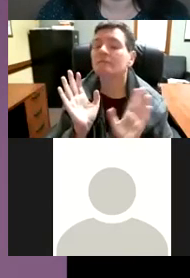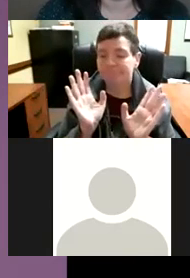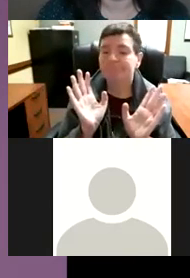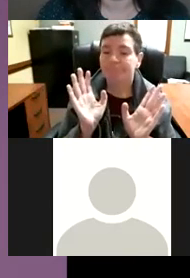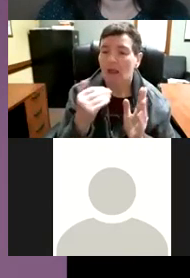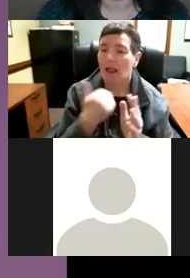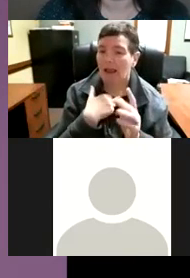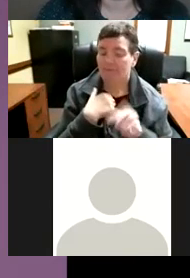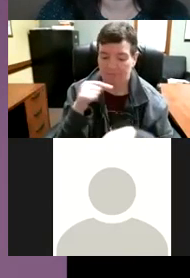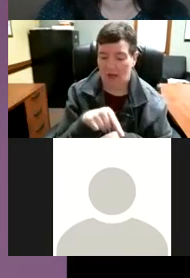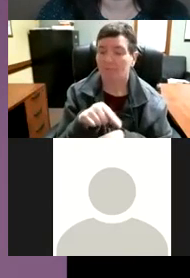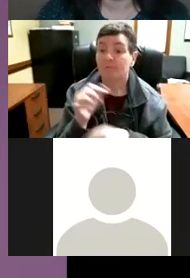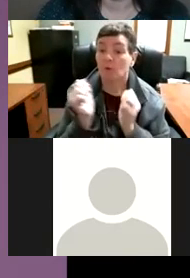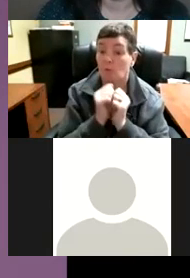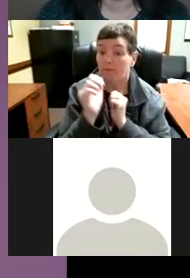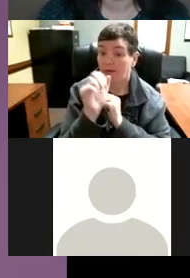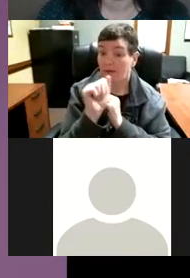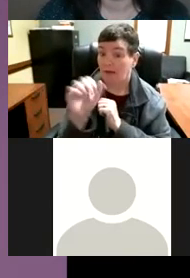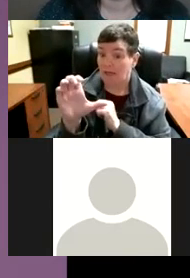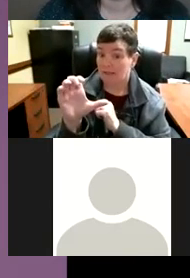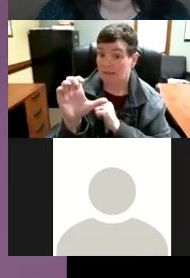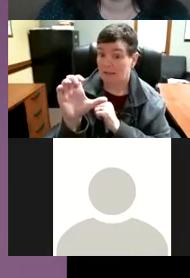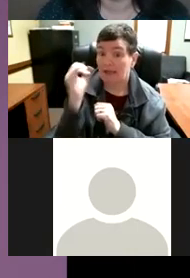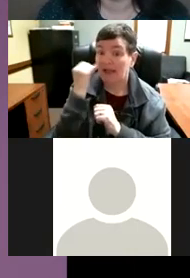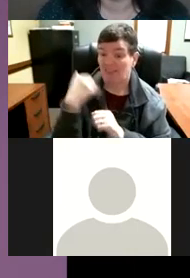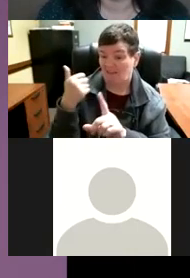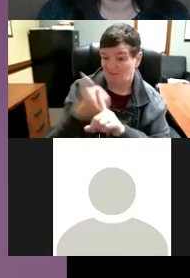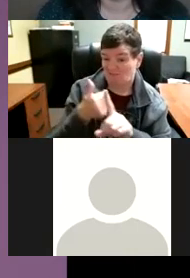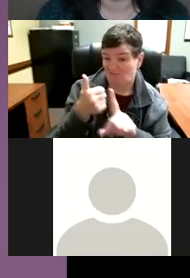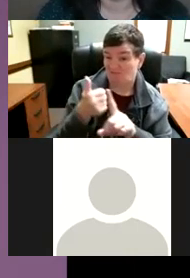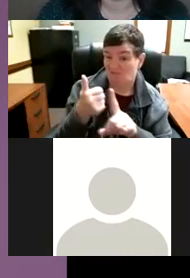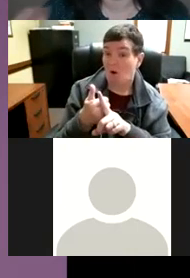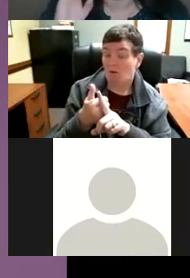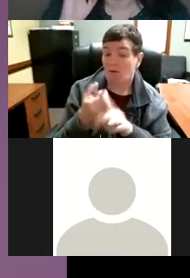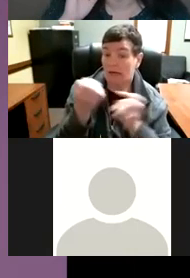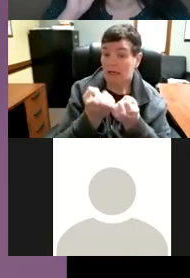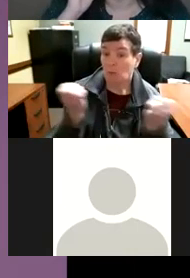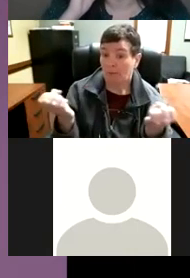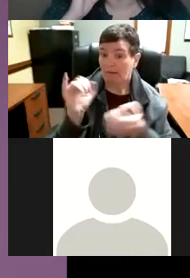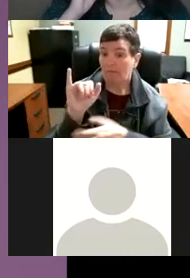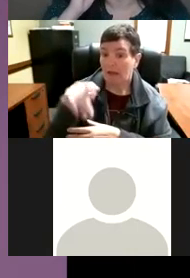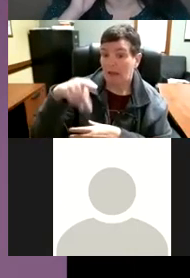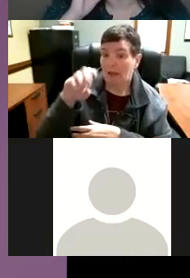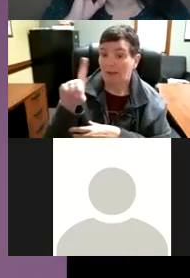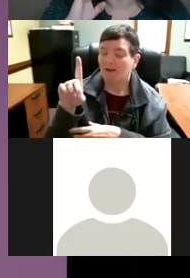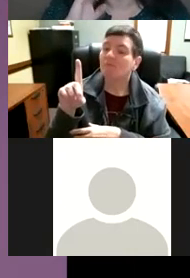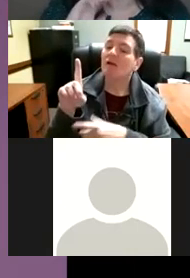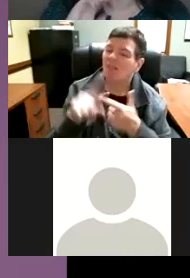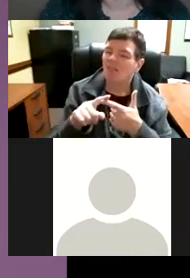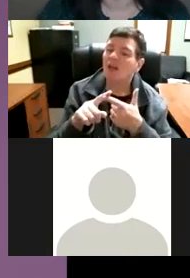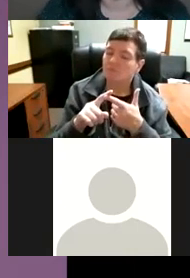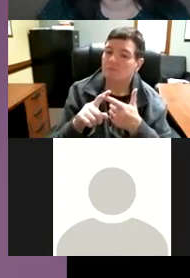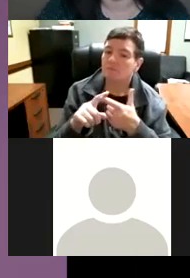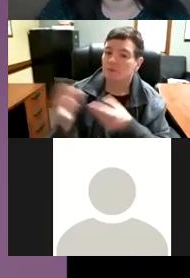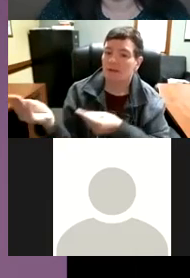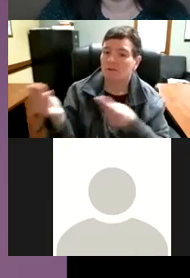with your AAC users that have like a personal device or a specific one, that's one thing to kind of work into